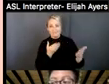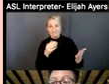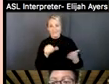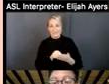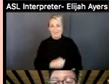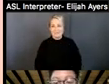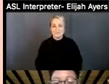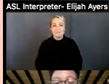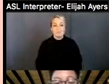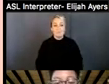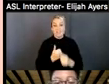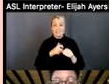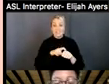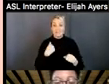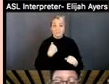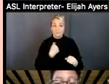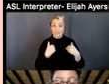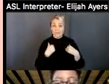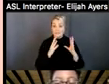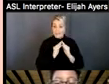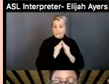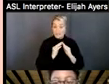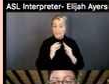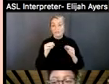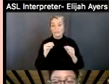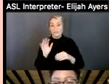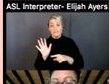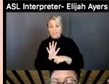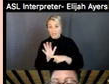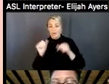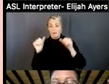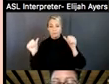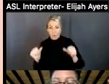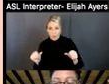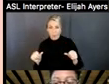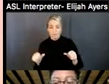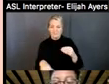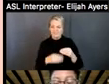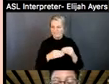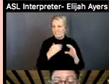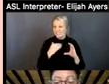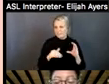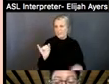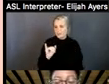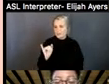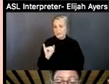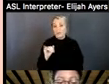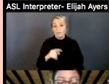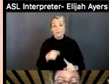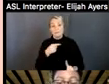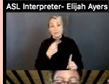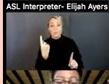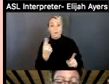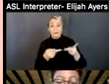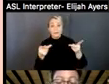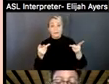Every time that a session happens, we post the video there in addition to the email that you'll get. But this is just one place